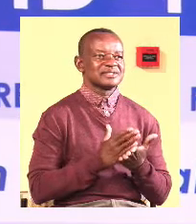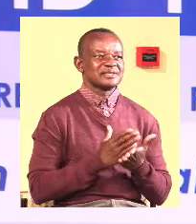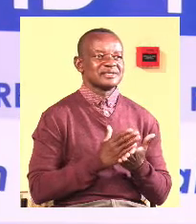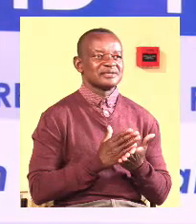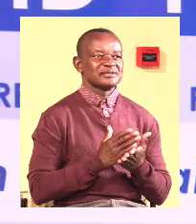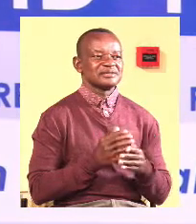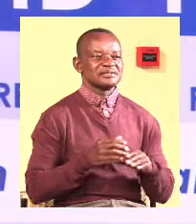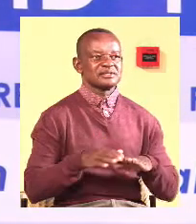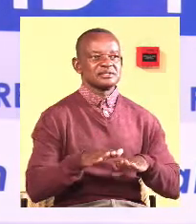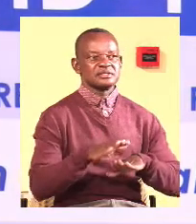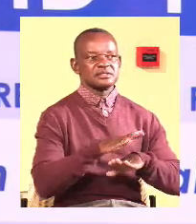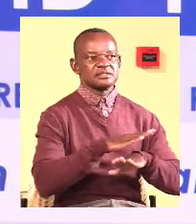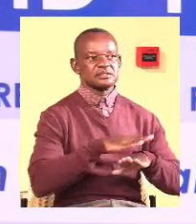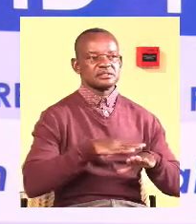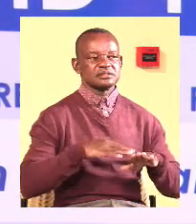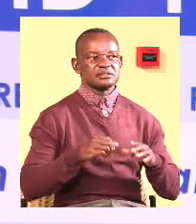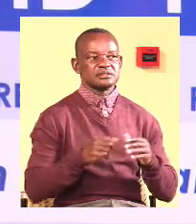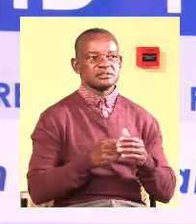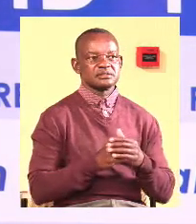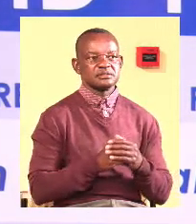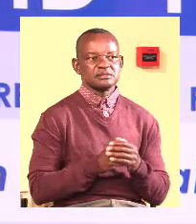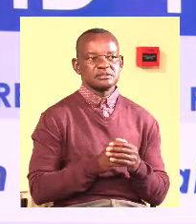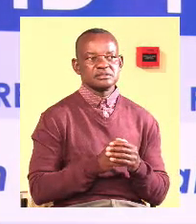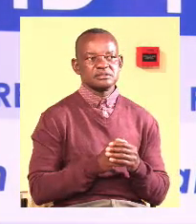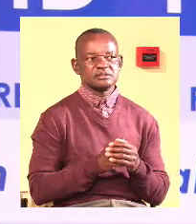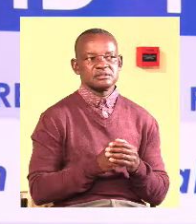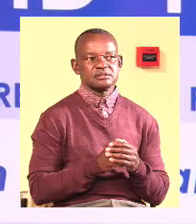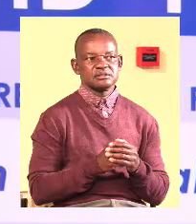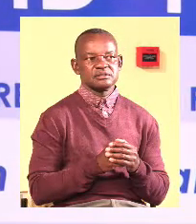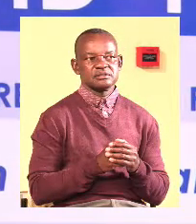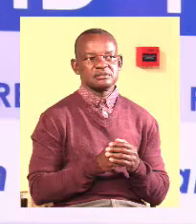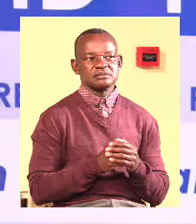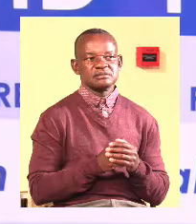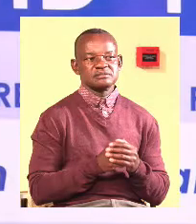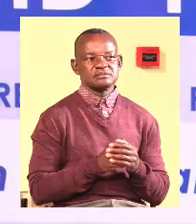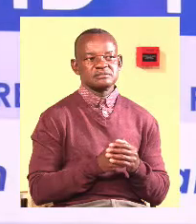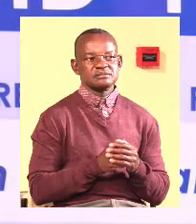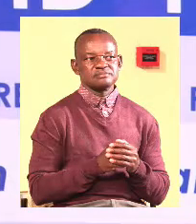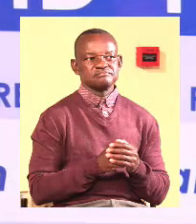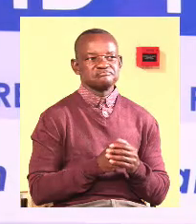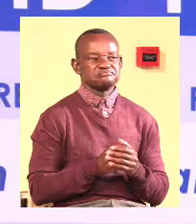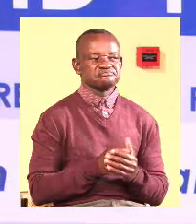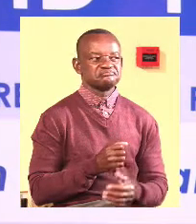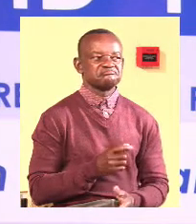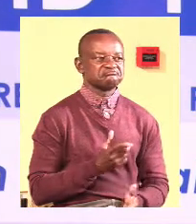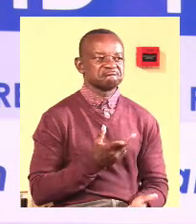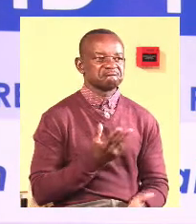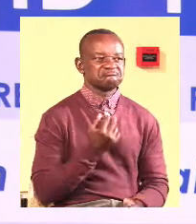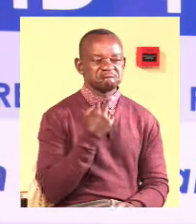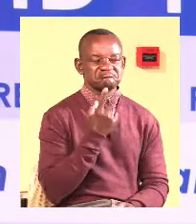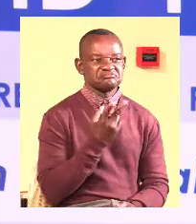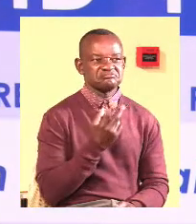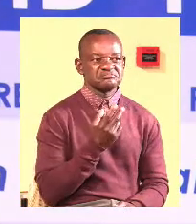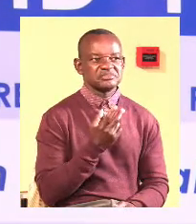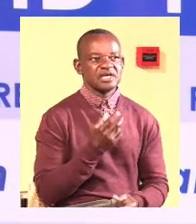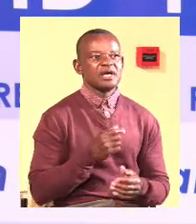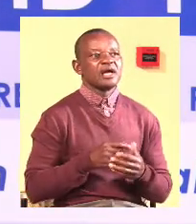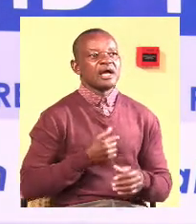later that day, only 3 recoveries were on that report. So I would just like to find out, how does the communication inside the ministry work?